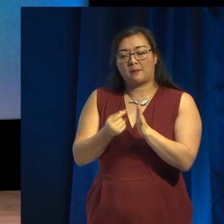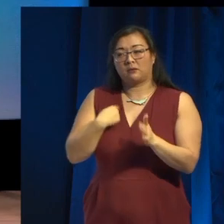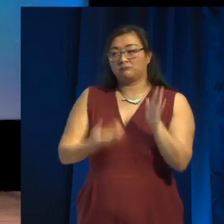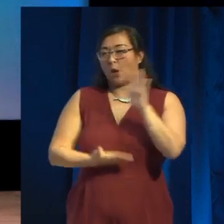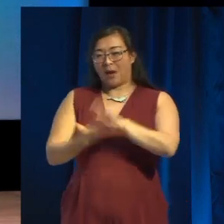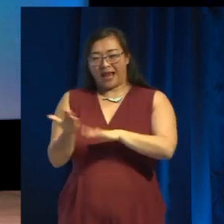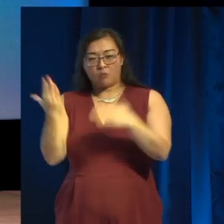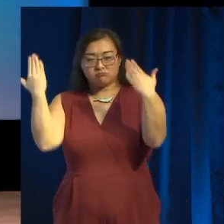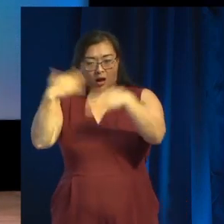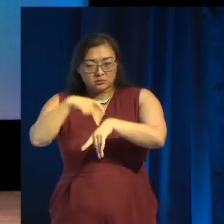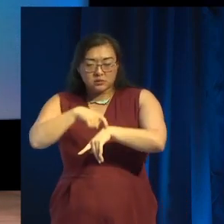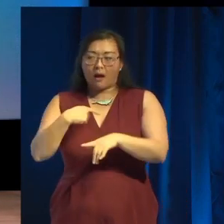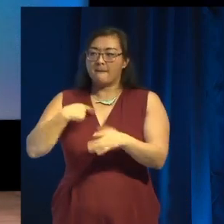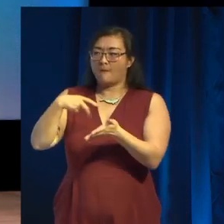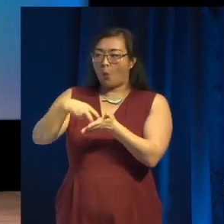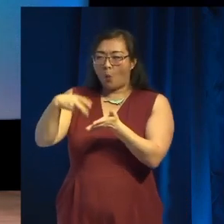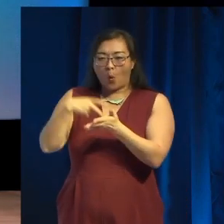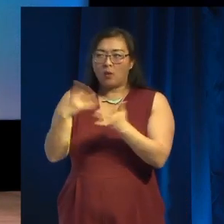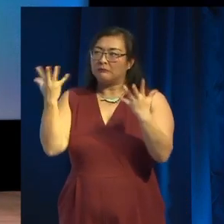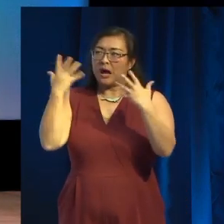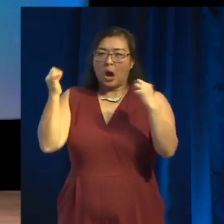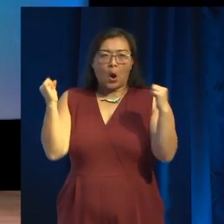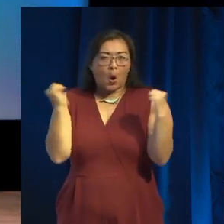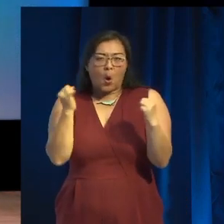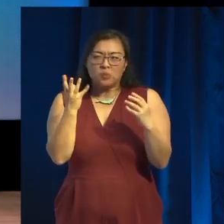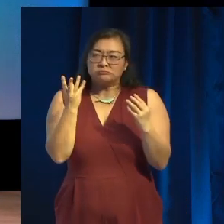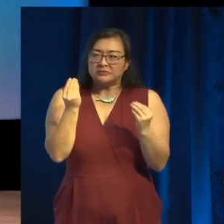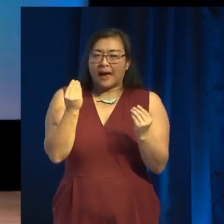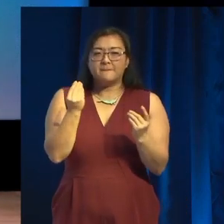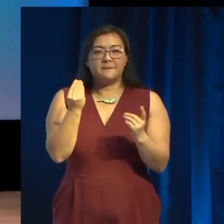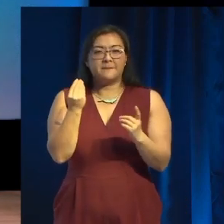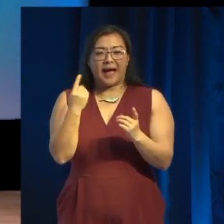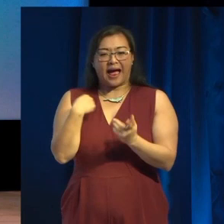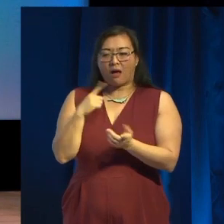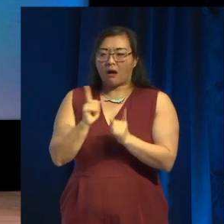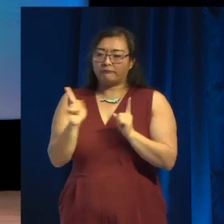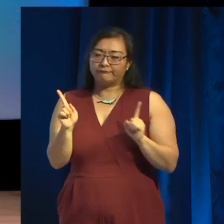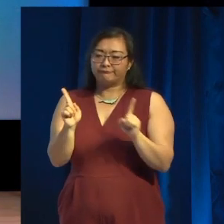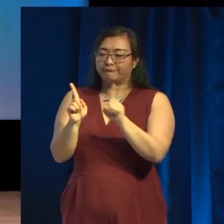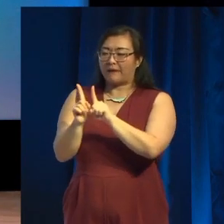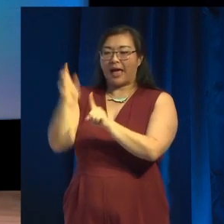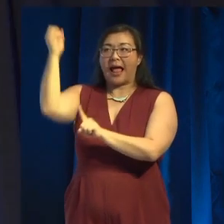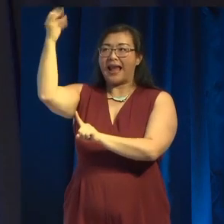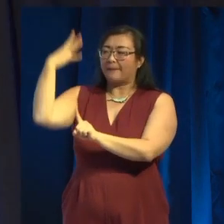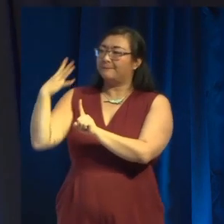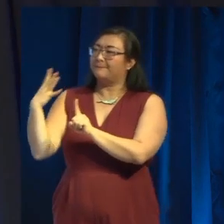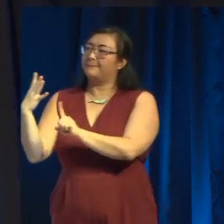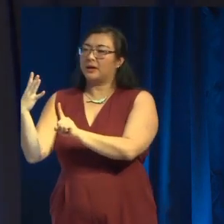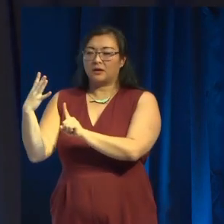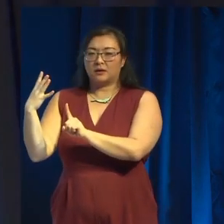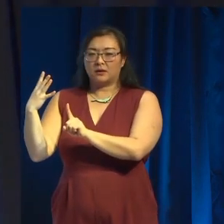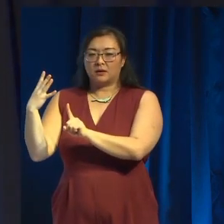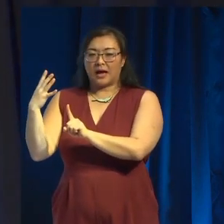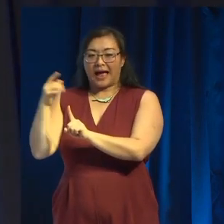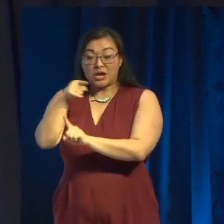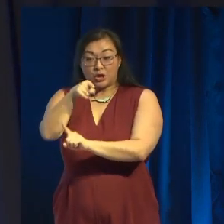and cold air, and I went by the lamppost. And you, as a listener of the story, know that there's a reason why this person mentioned the lamppost. There's a reason why the